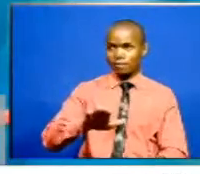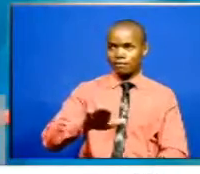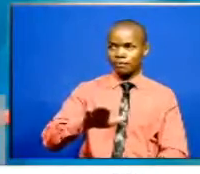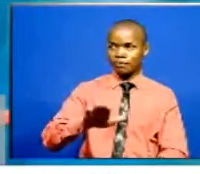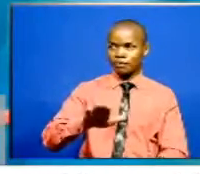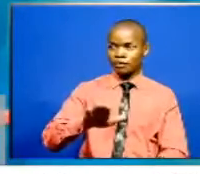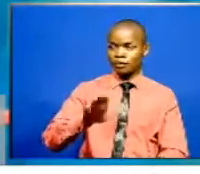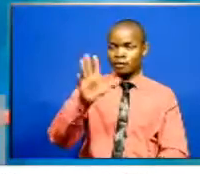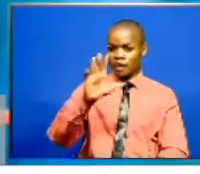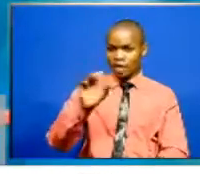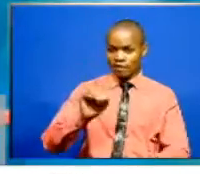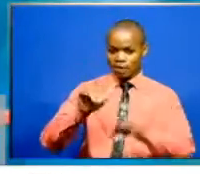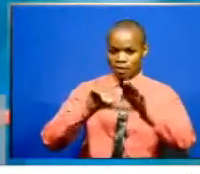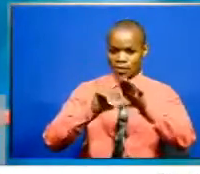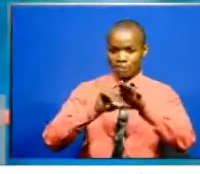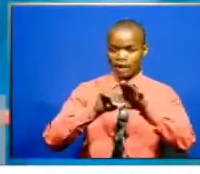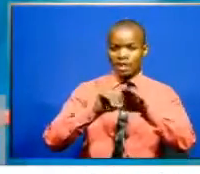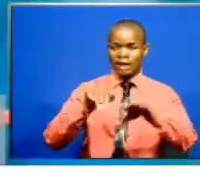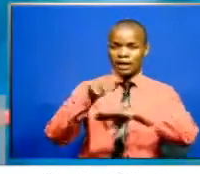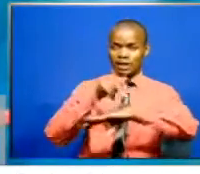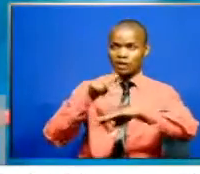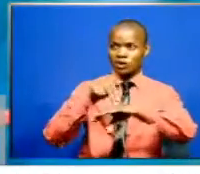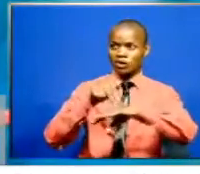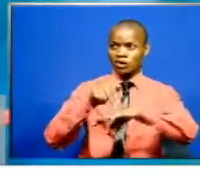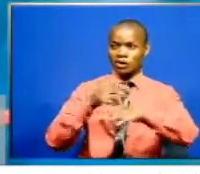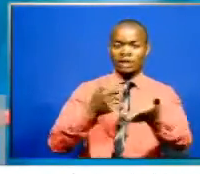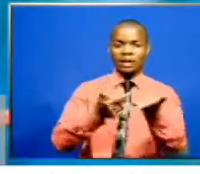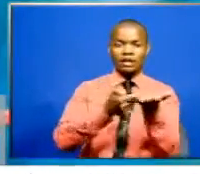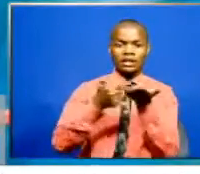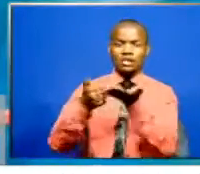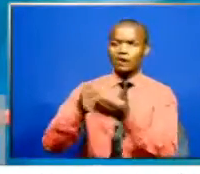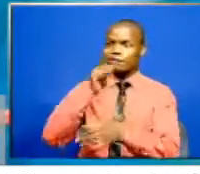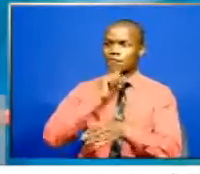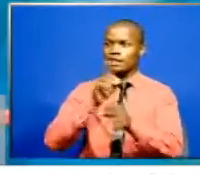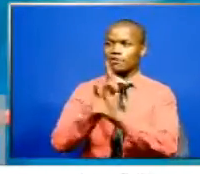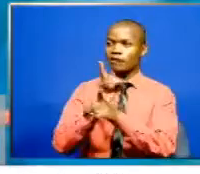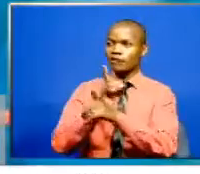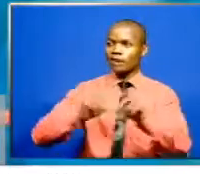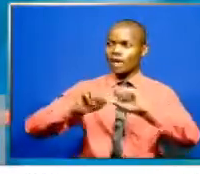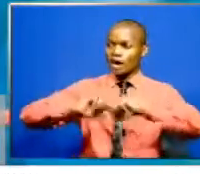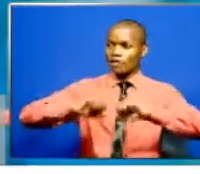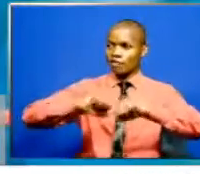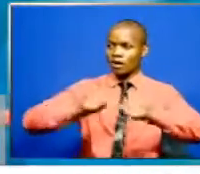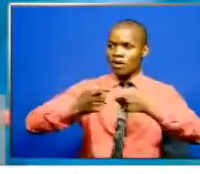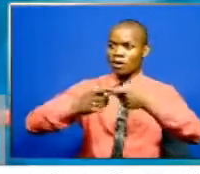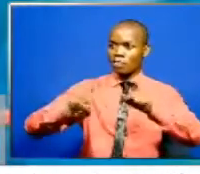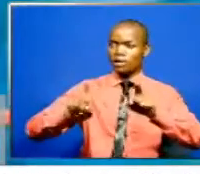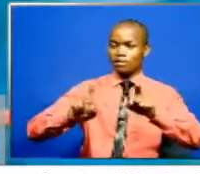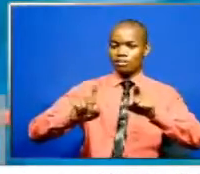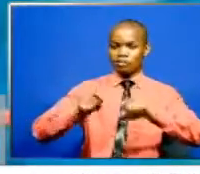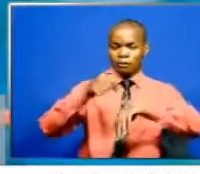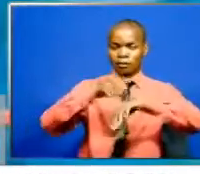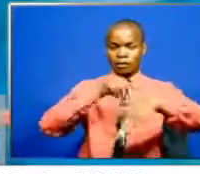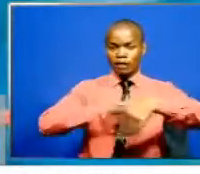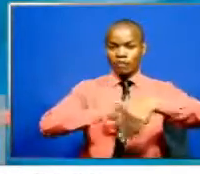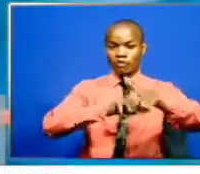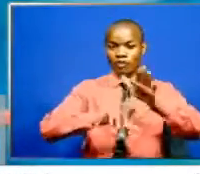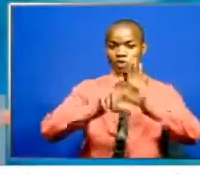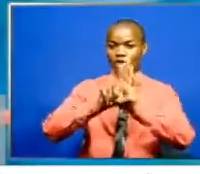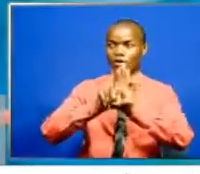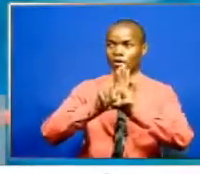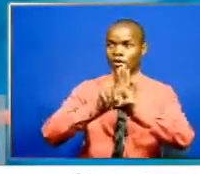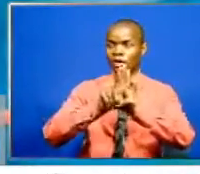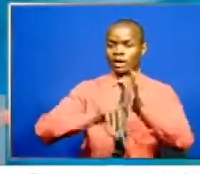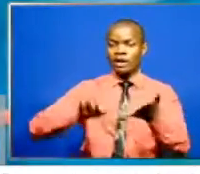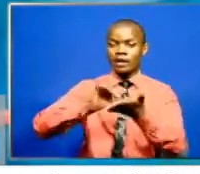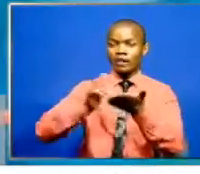African member states ratify so many multilateral agreements. Mm-hmm. But when it comes to enforce the law, this is where we have